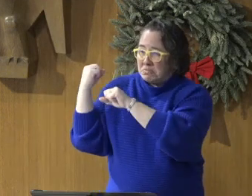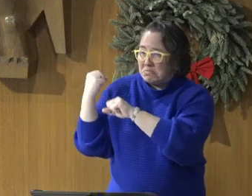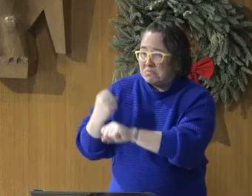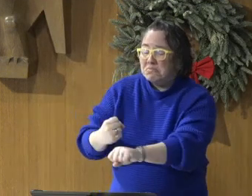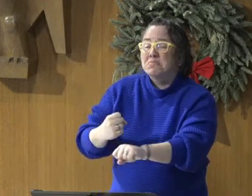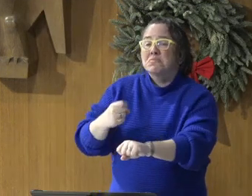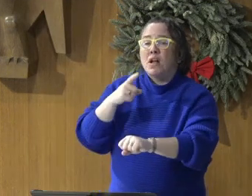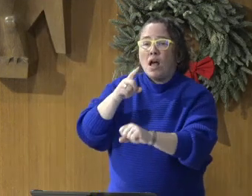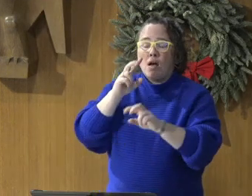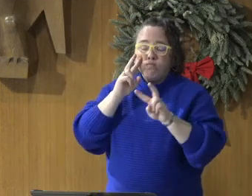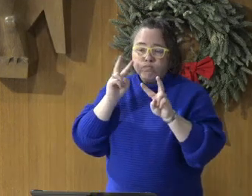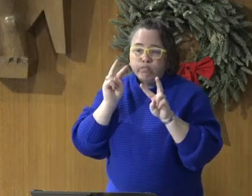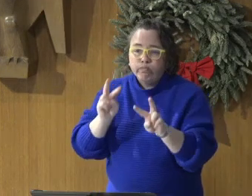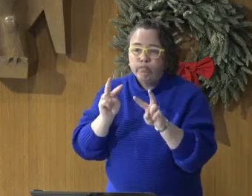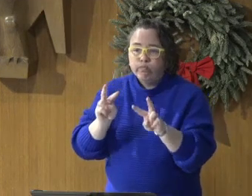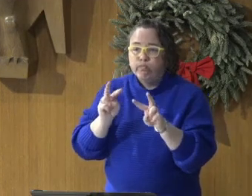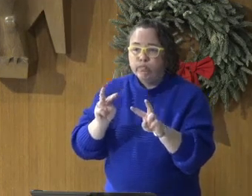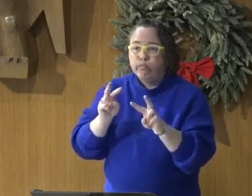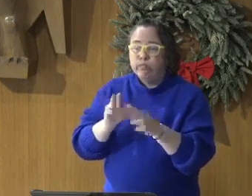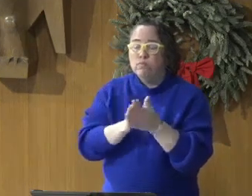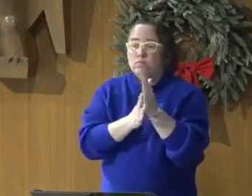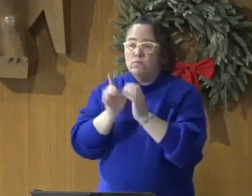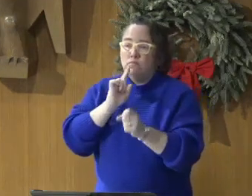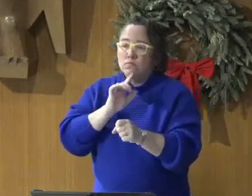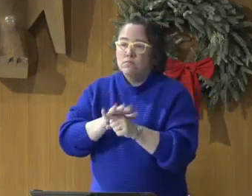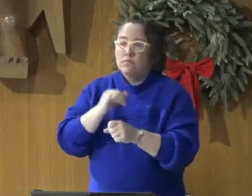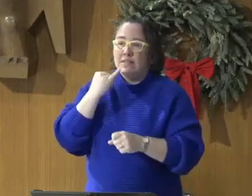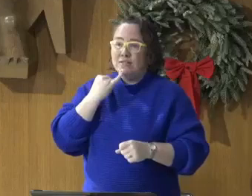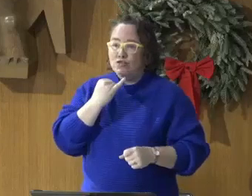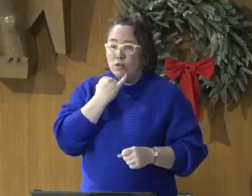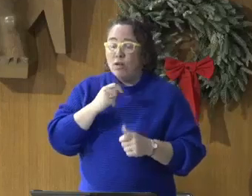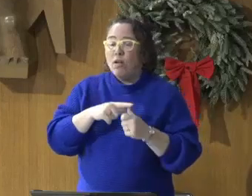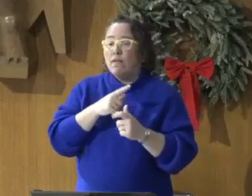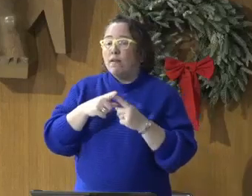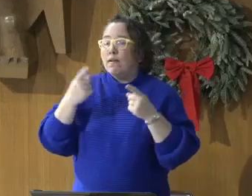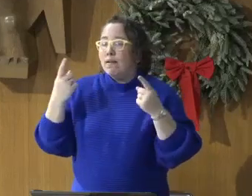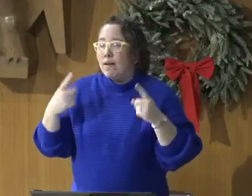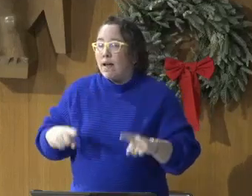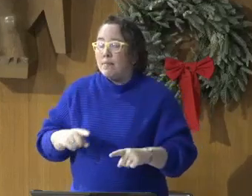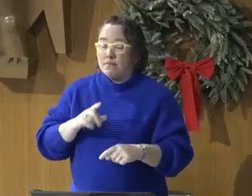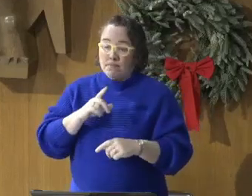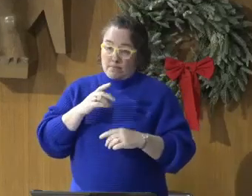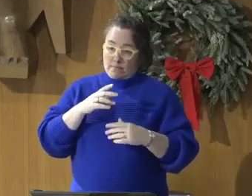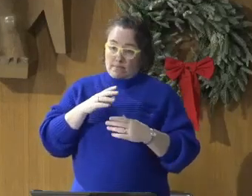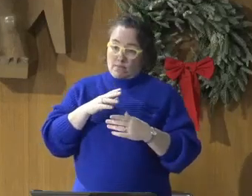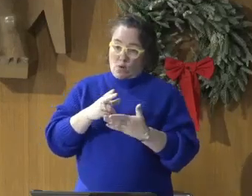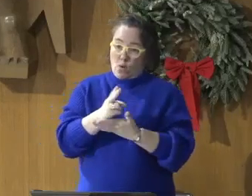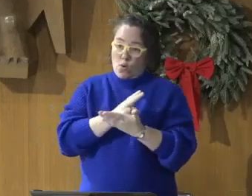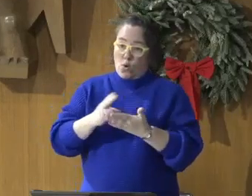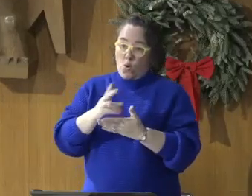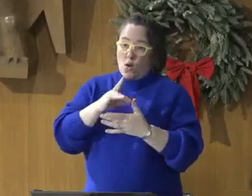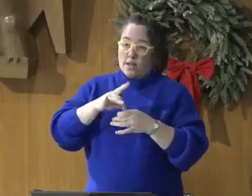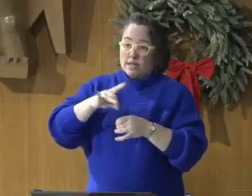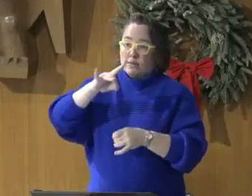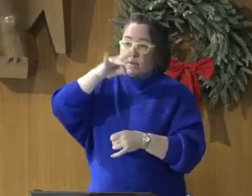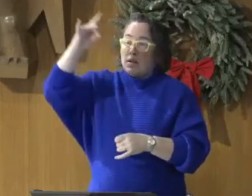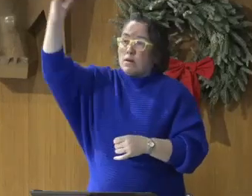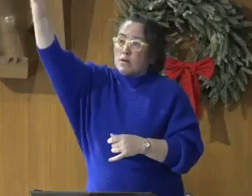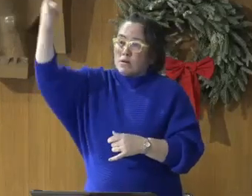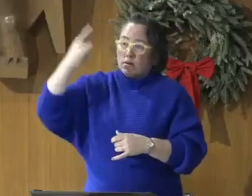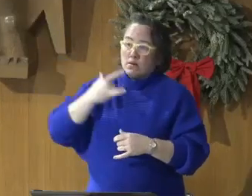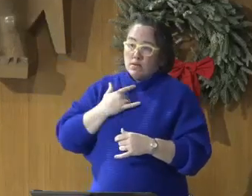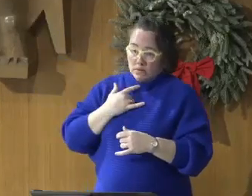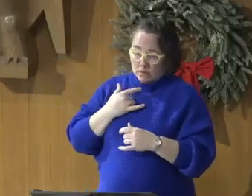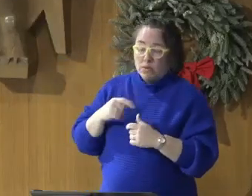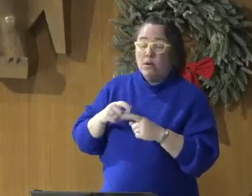to the consolation of Israel, and the Holy Spirit rested on him. It had been revealed to him by the